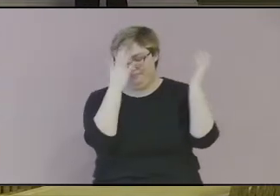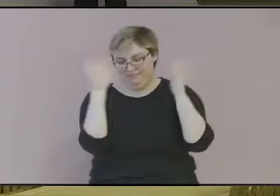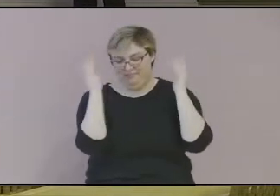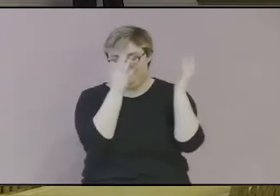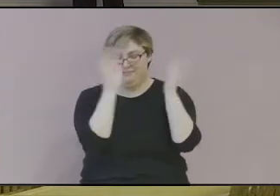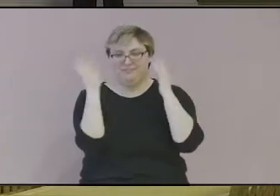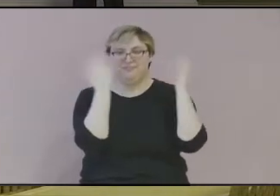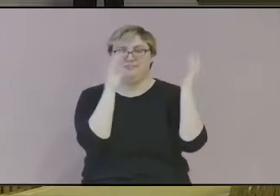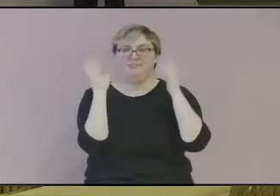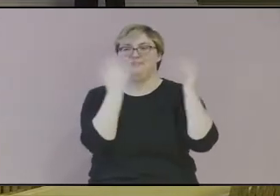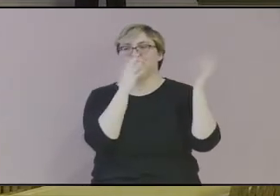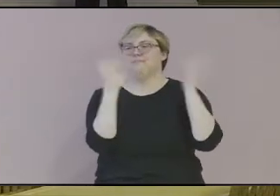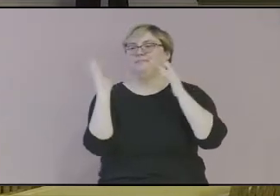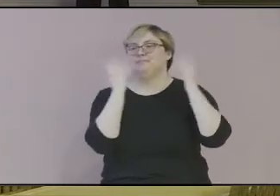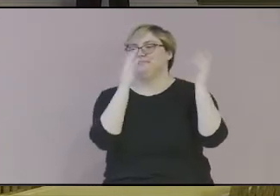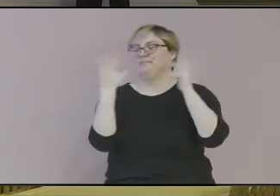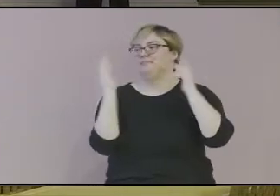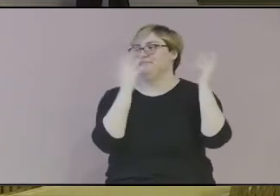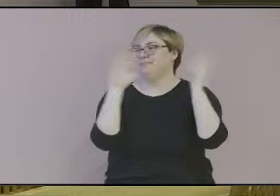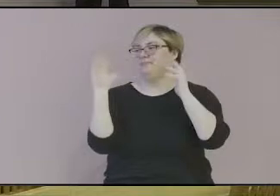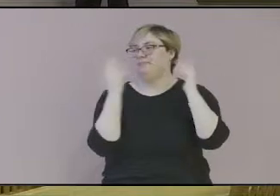Thank you.